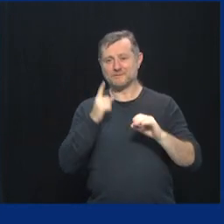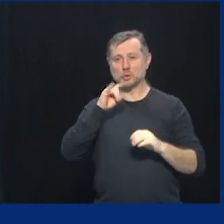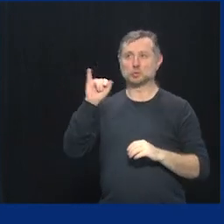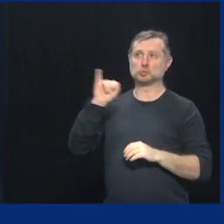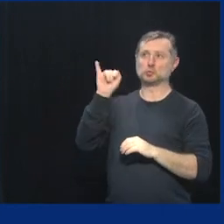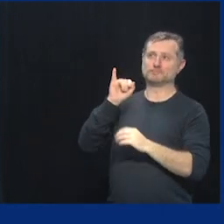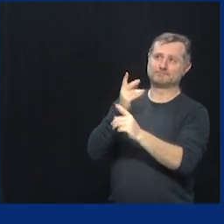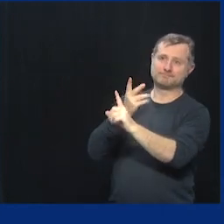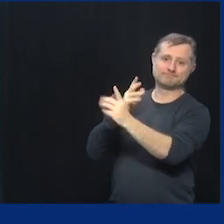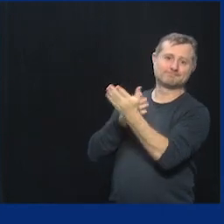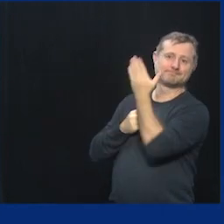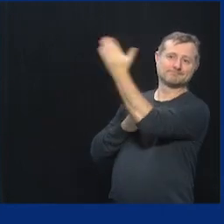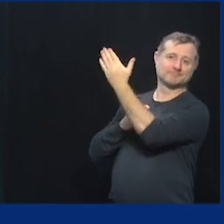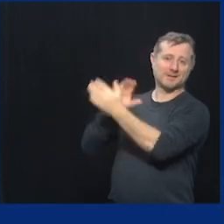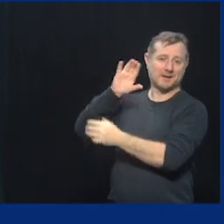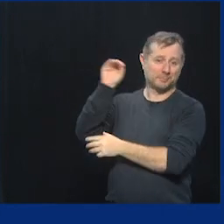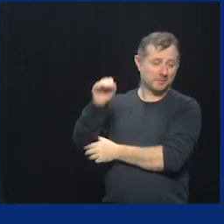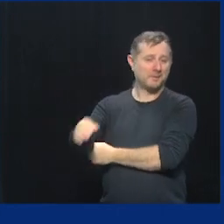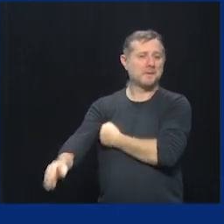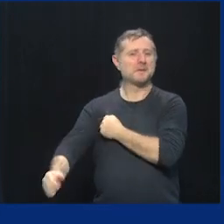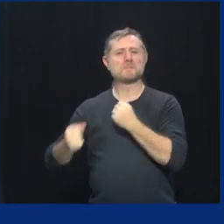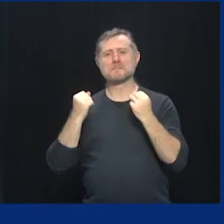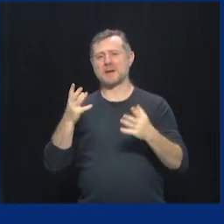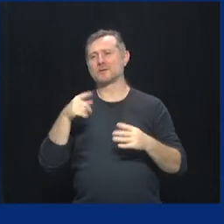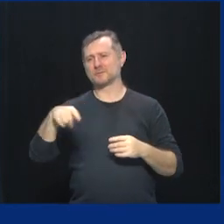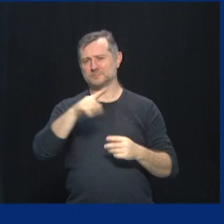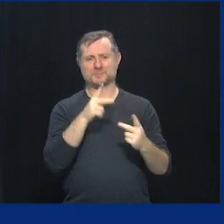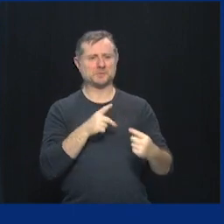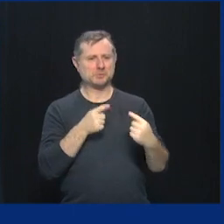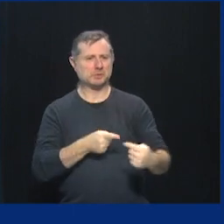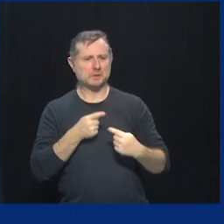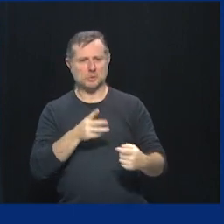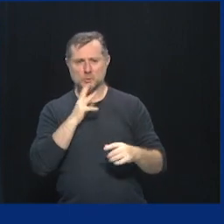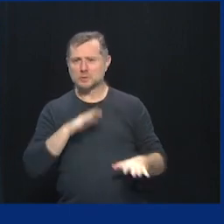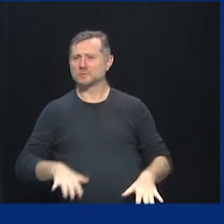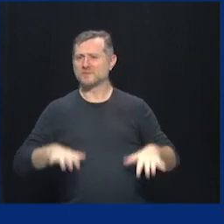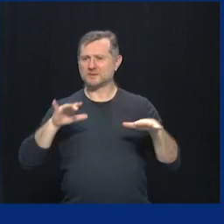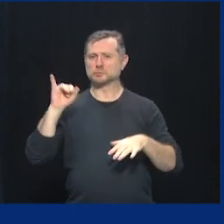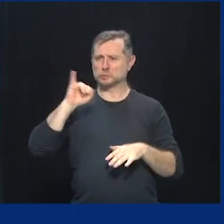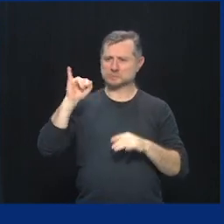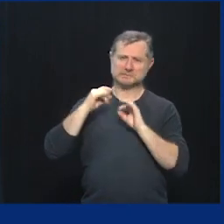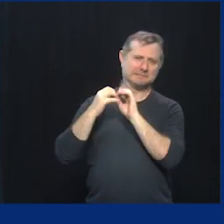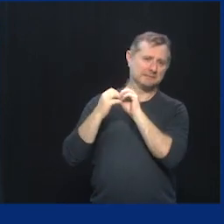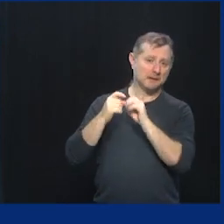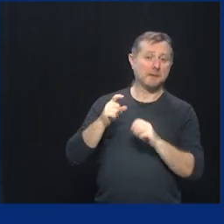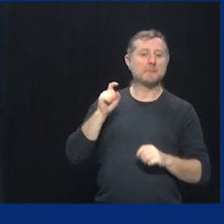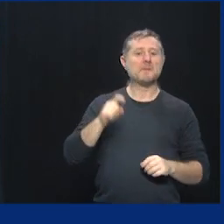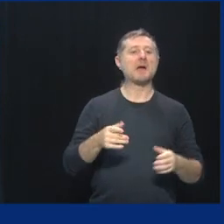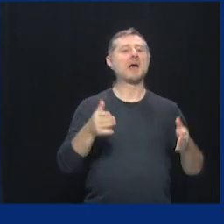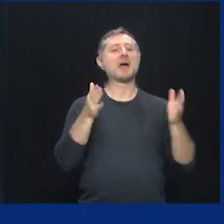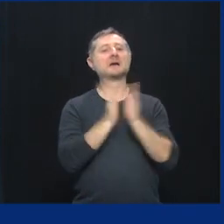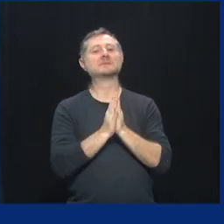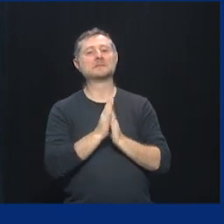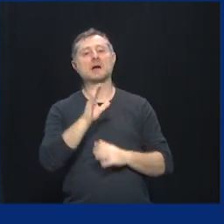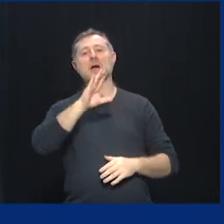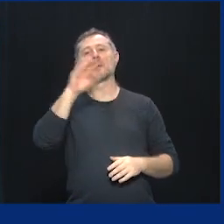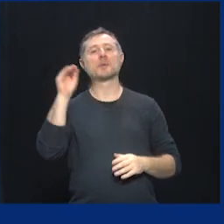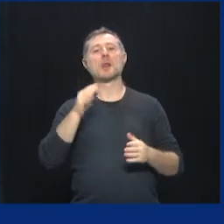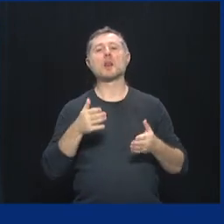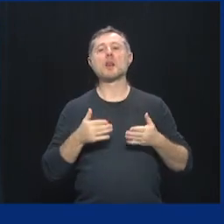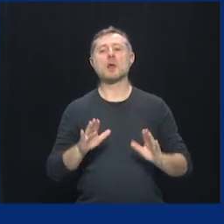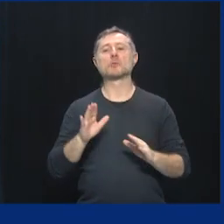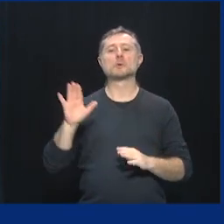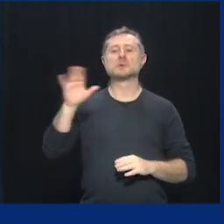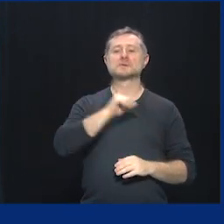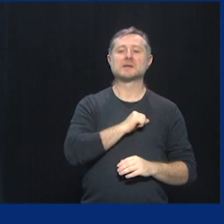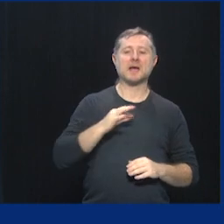insurance, but these are some key things to do. I'm also asking companies to allow their workers to work remote